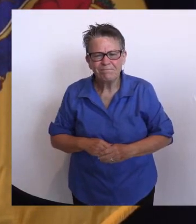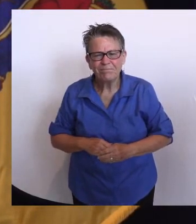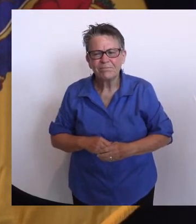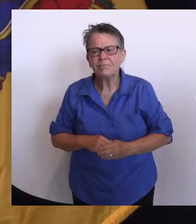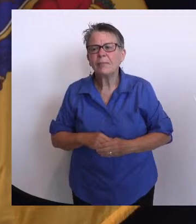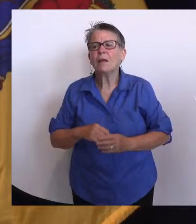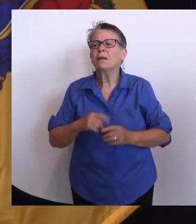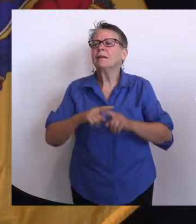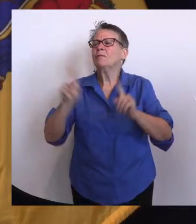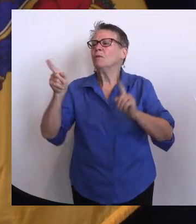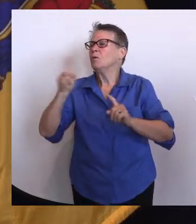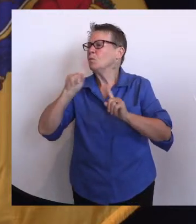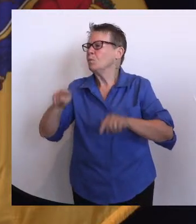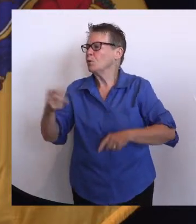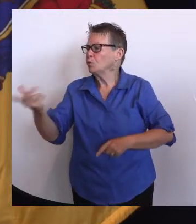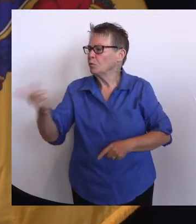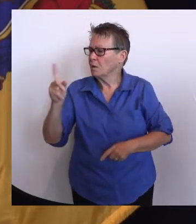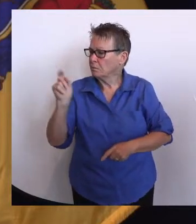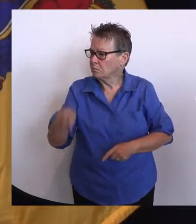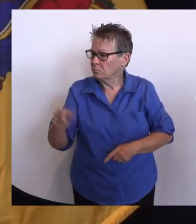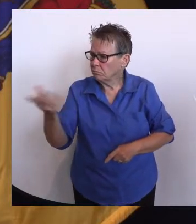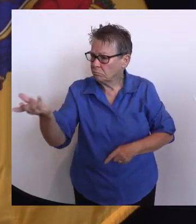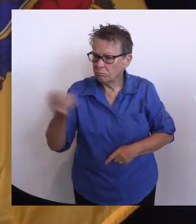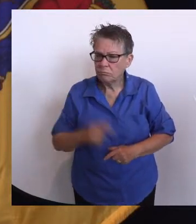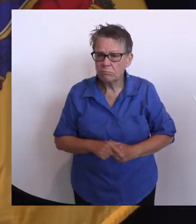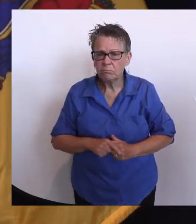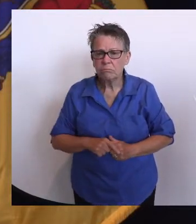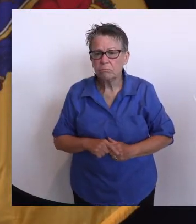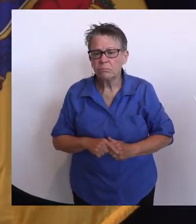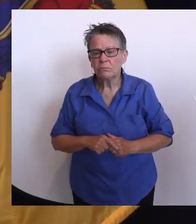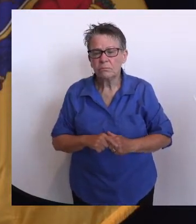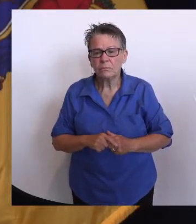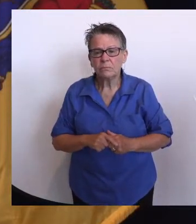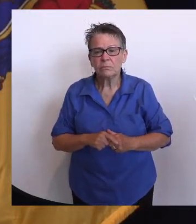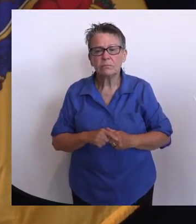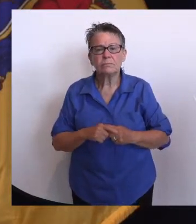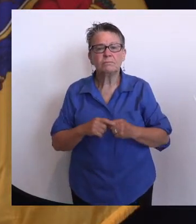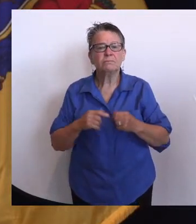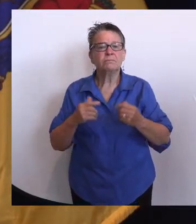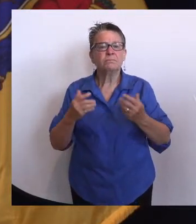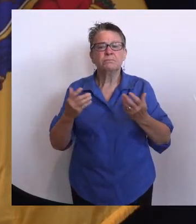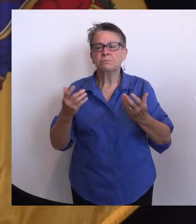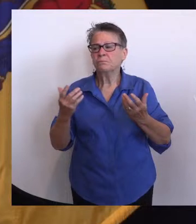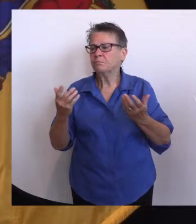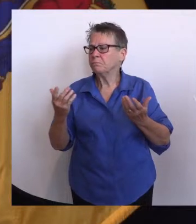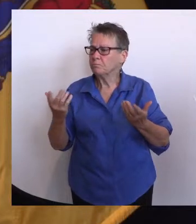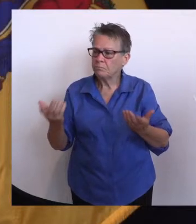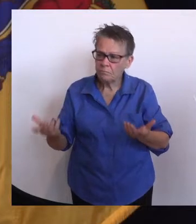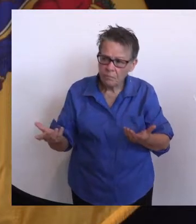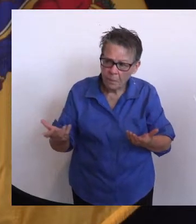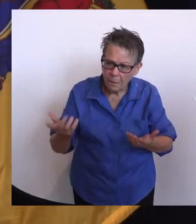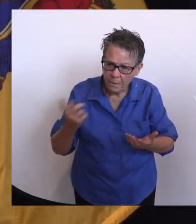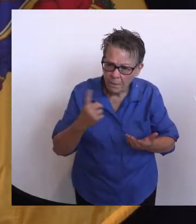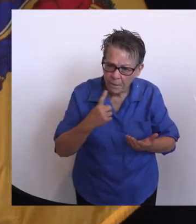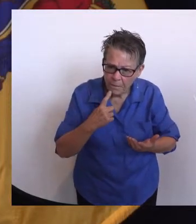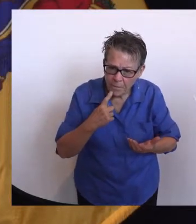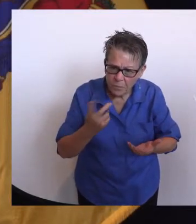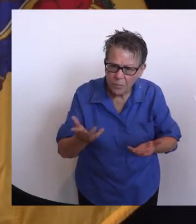John, you there? How are you? I am here indeed, and I'm honored to be here. I was taking notes on you,